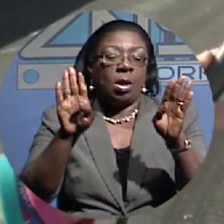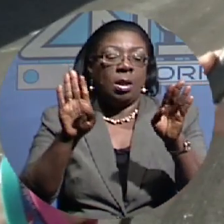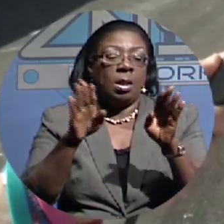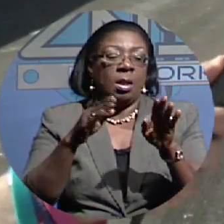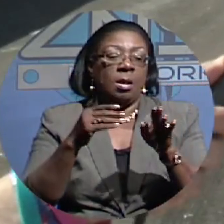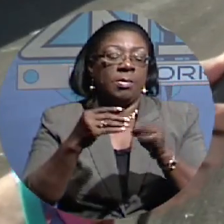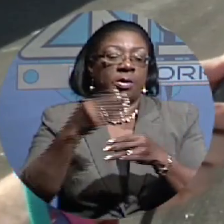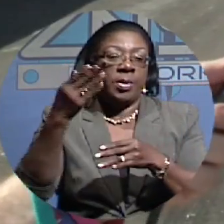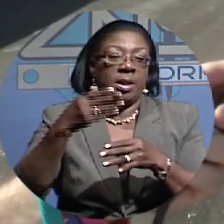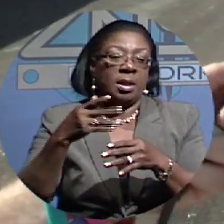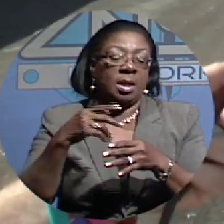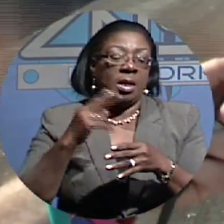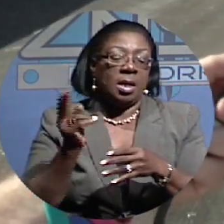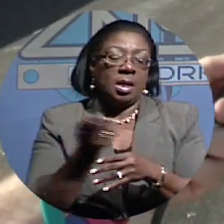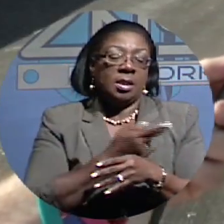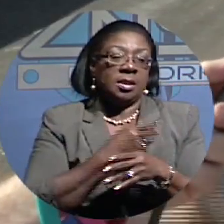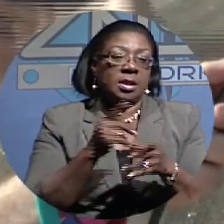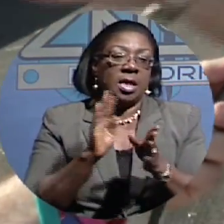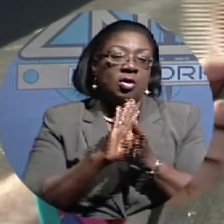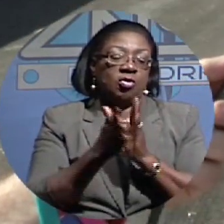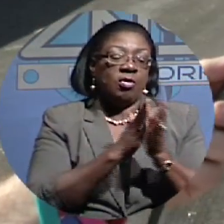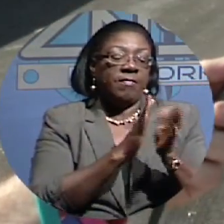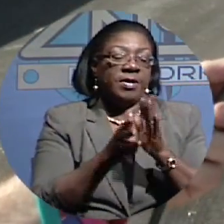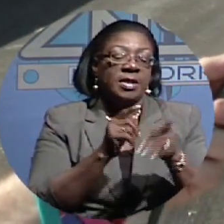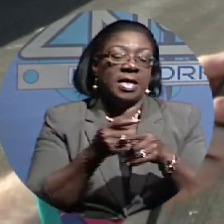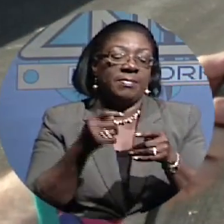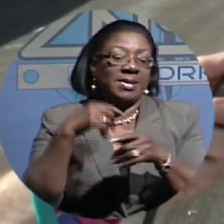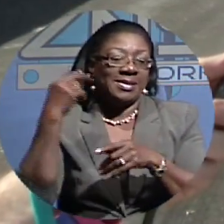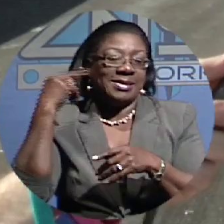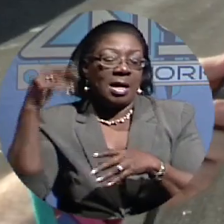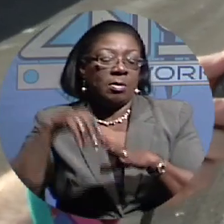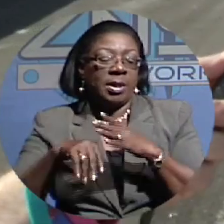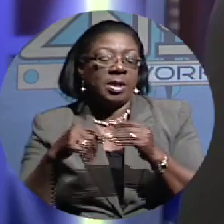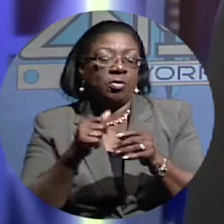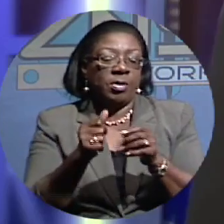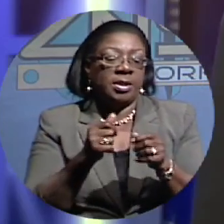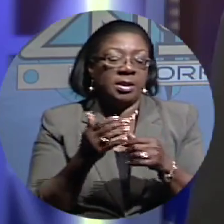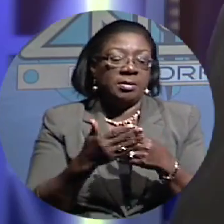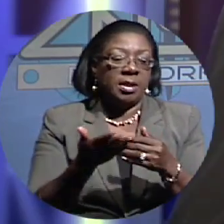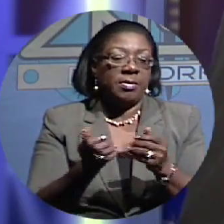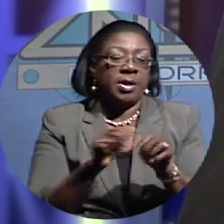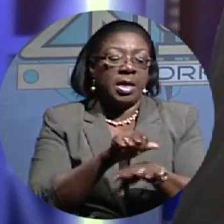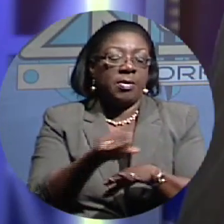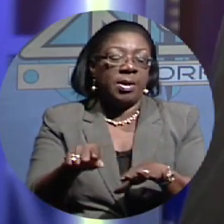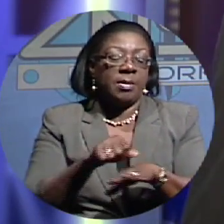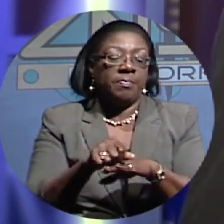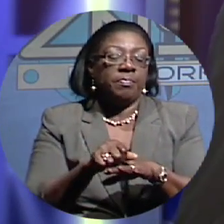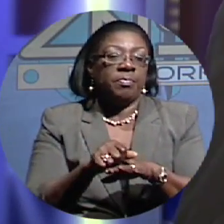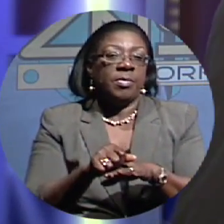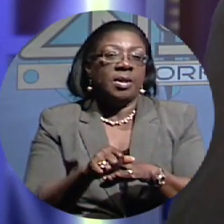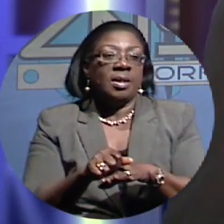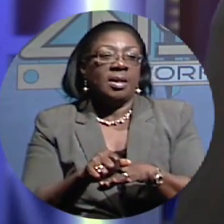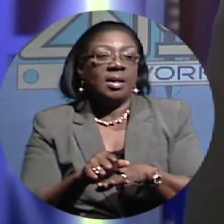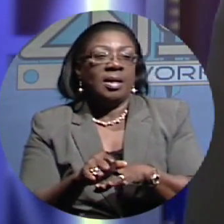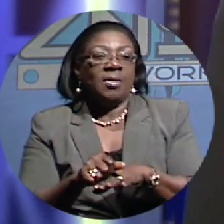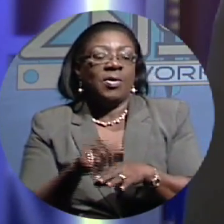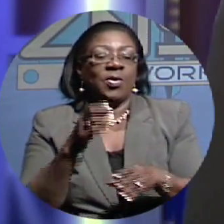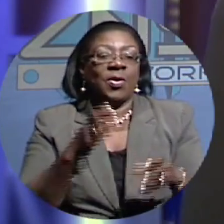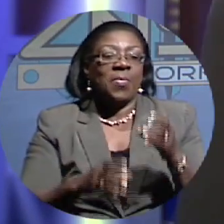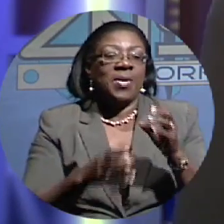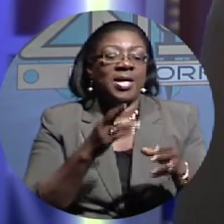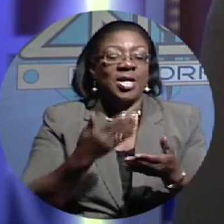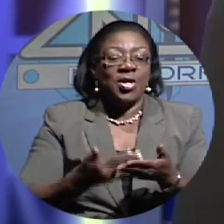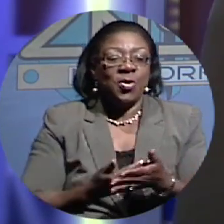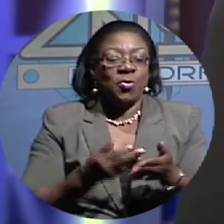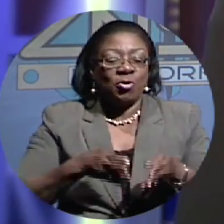ongoing traffic and all of the residential areas over there, just to keep the sound within the racing surface. And when you compare the new track to the old one, it's like